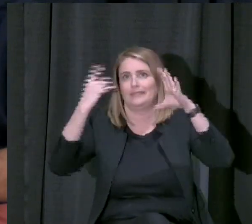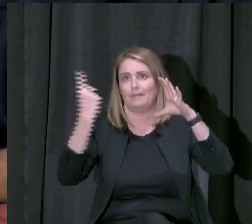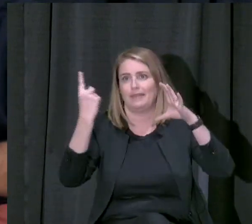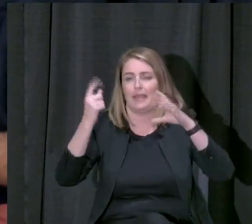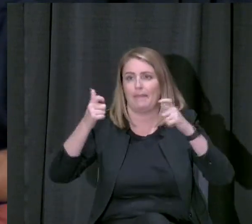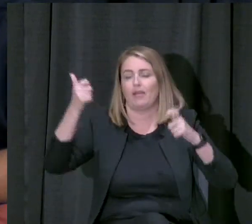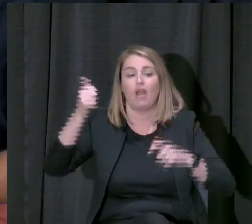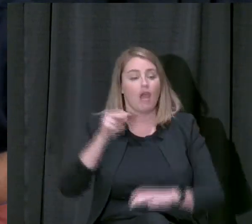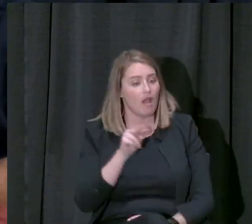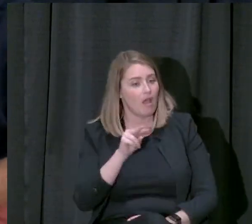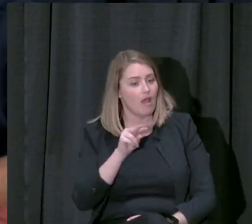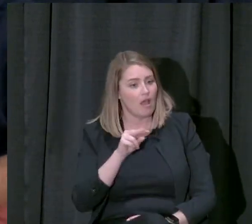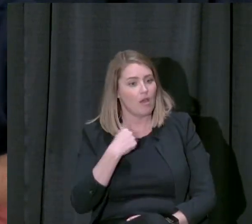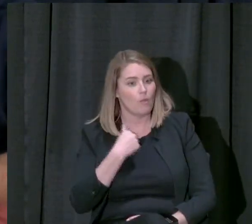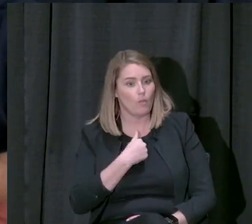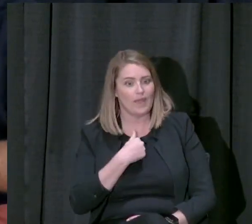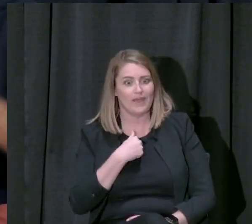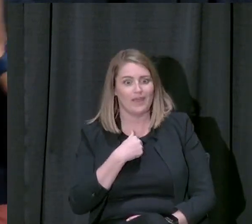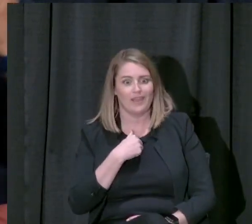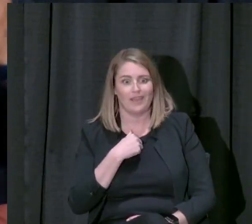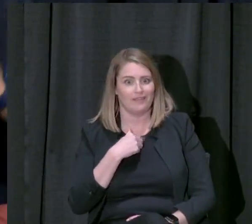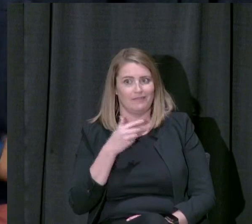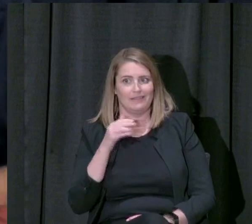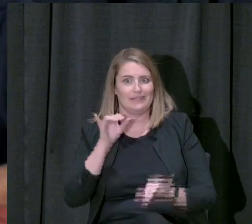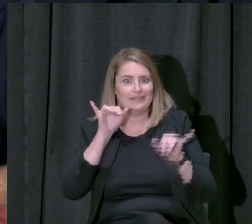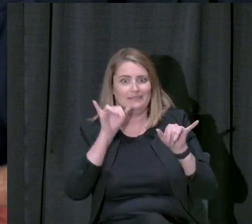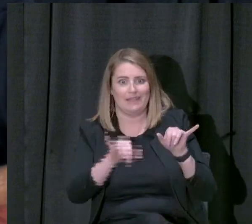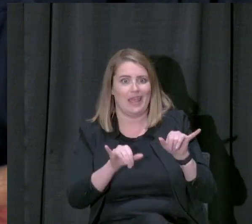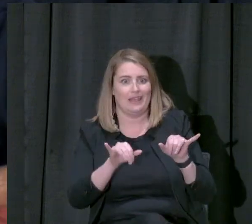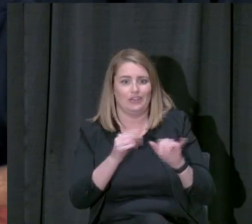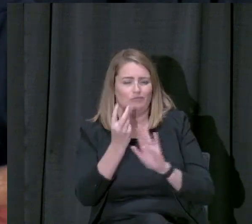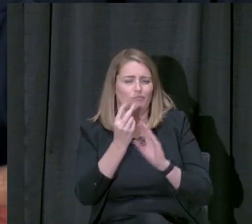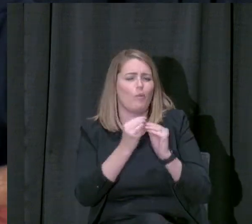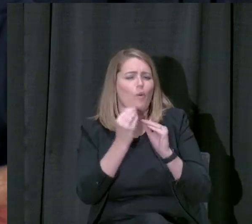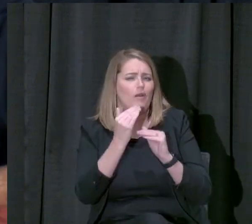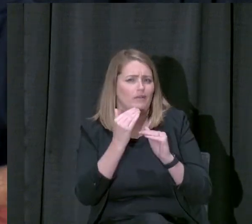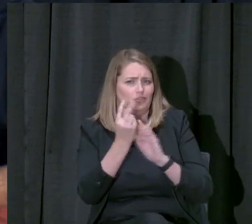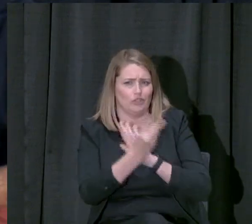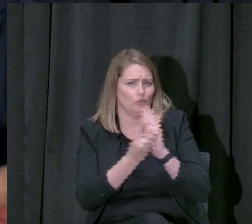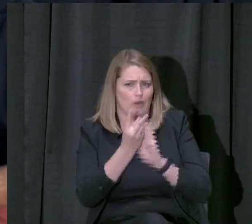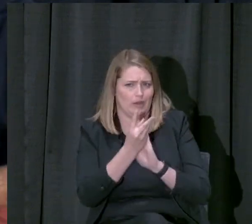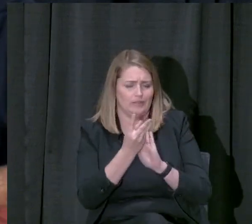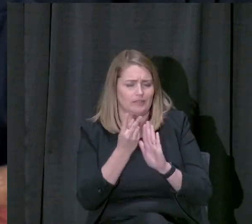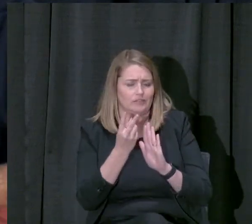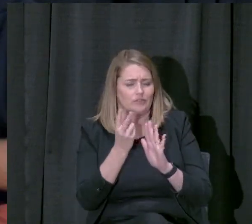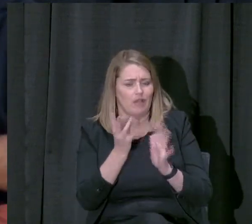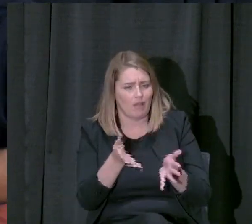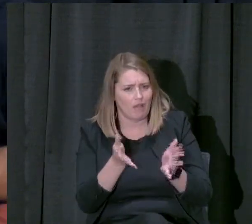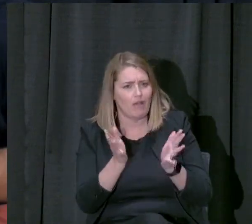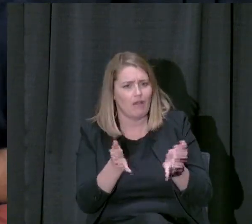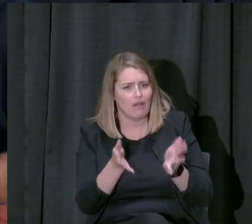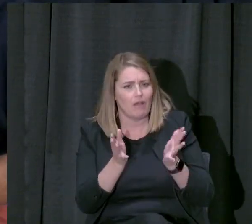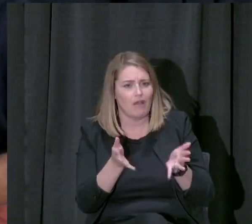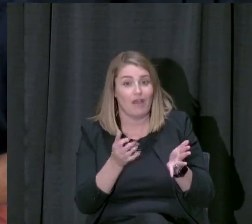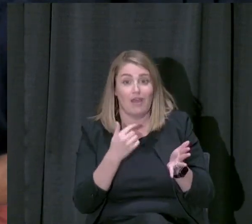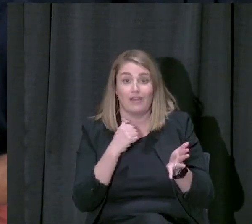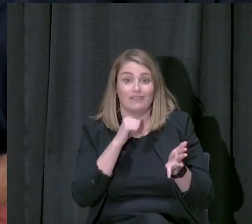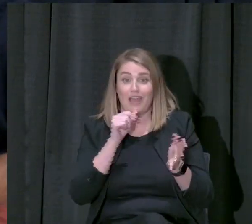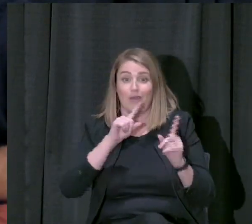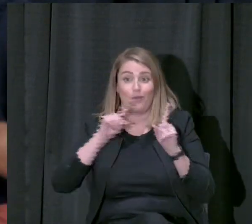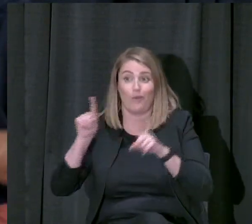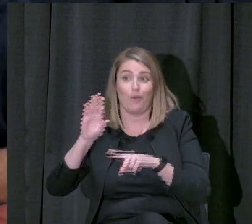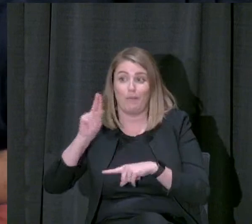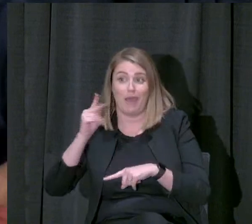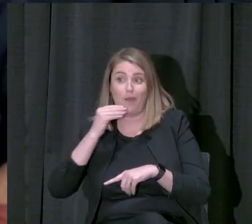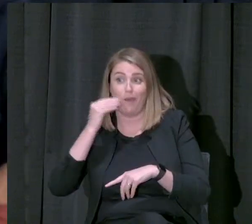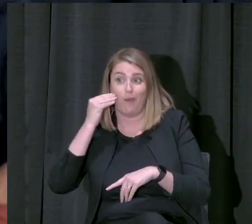with us, and we ended up staying there for more than a couple of hours, actually. And we didn't go back home that day. We